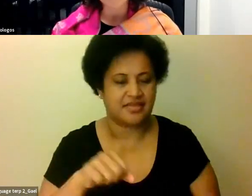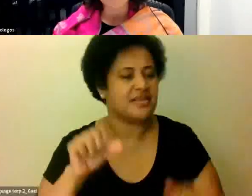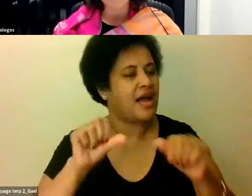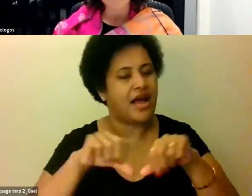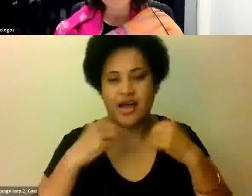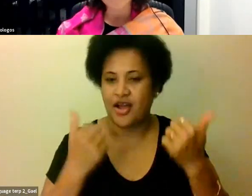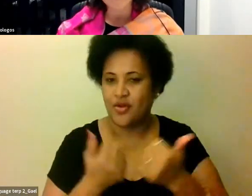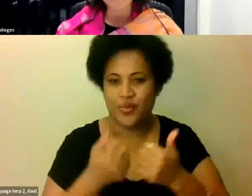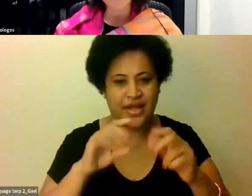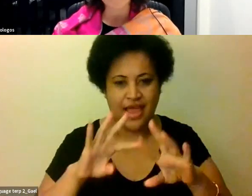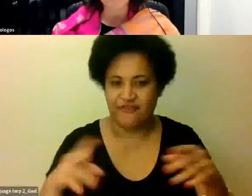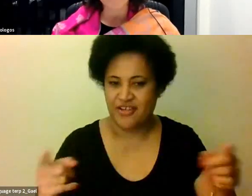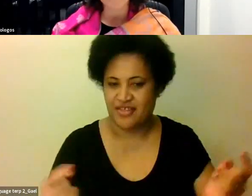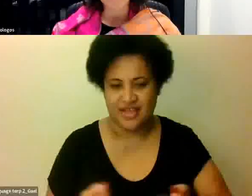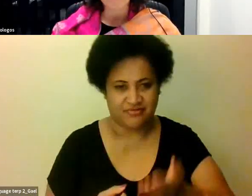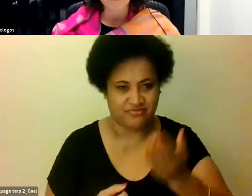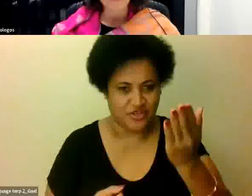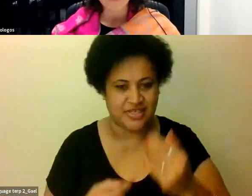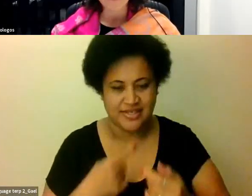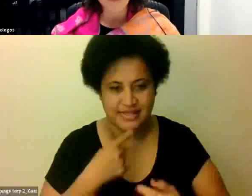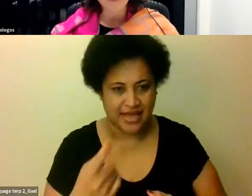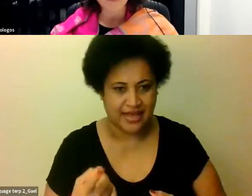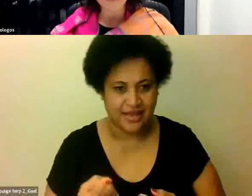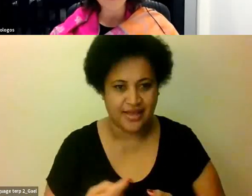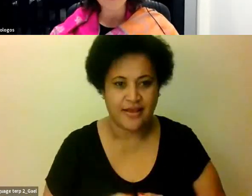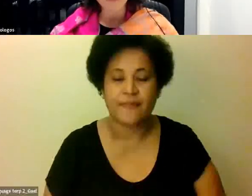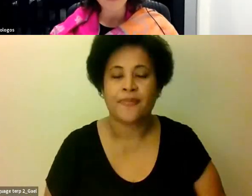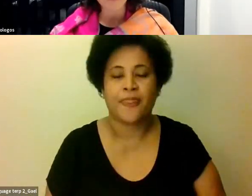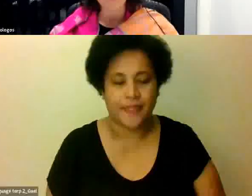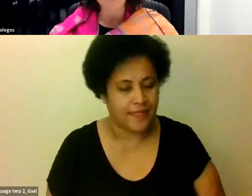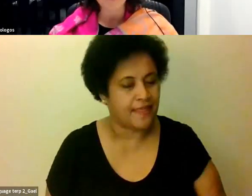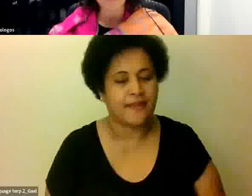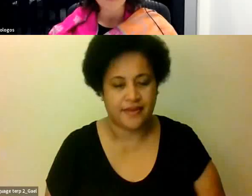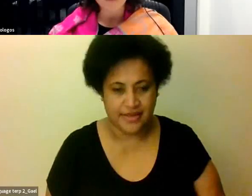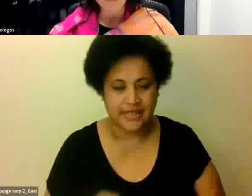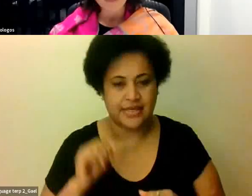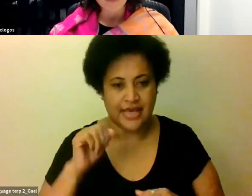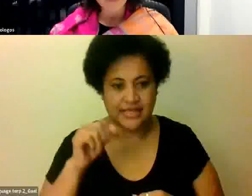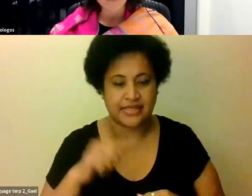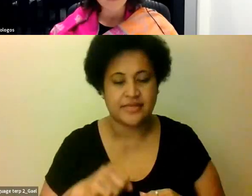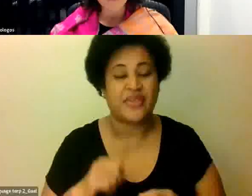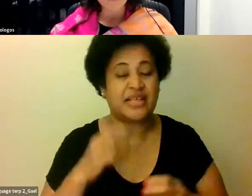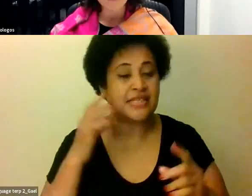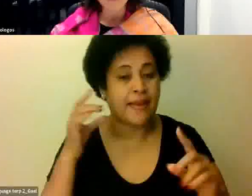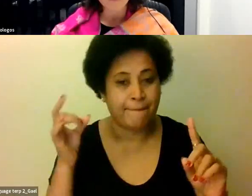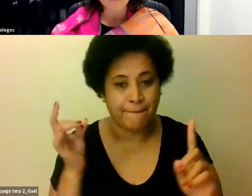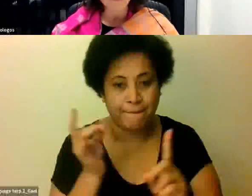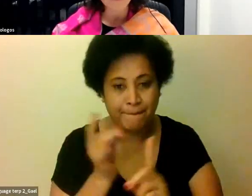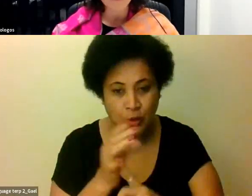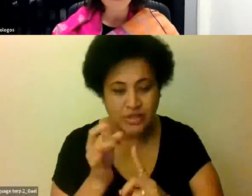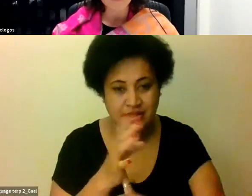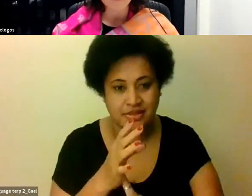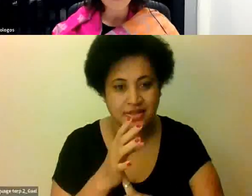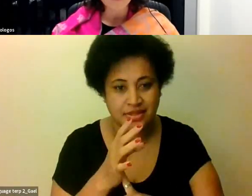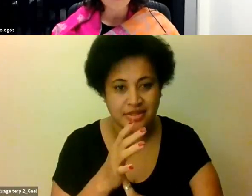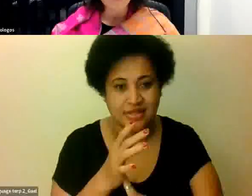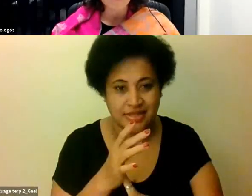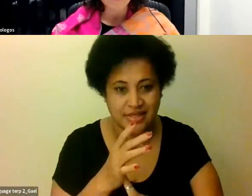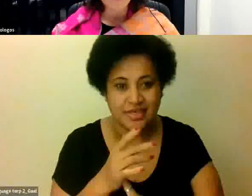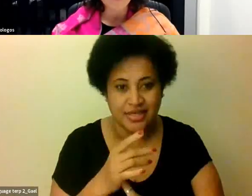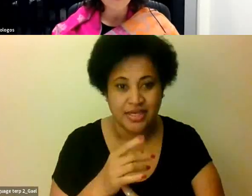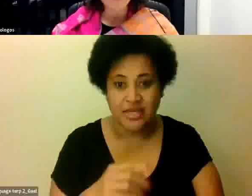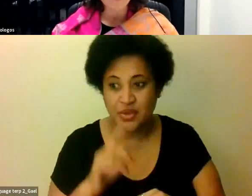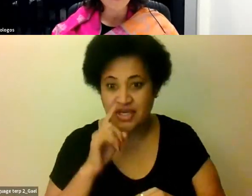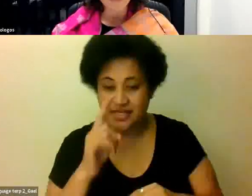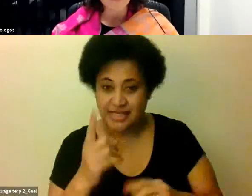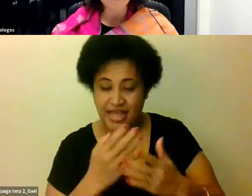Zoe P said, and you know, couldn't really agree more with this. I think it's important to have, you know, we've all seen how